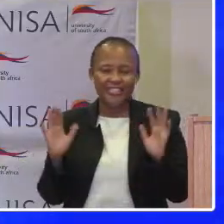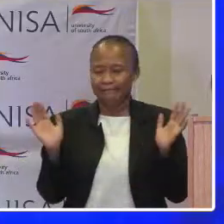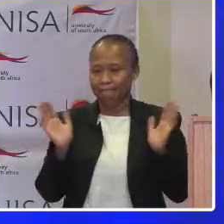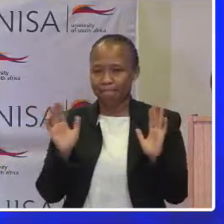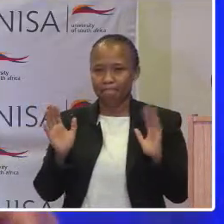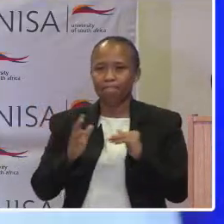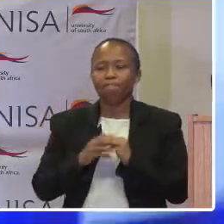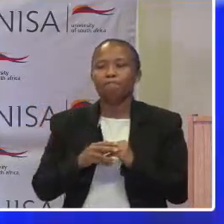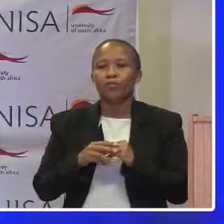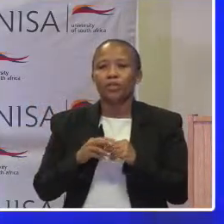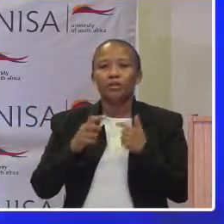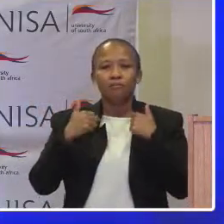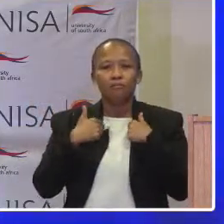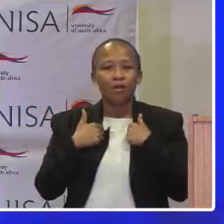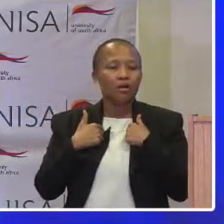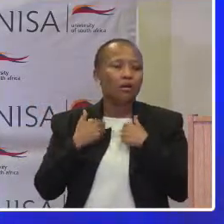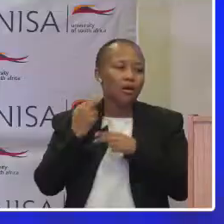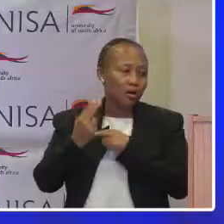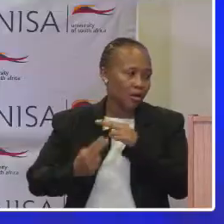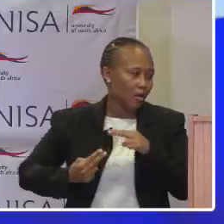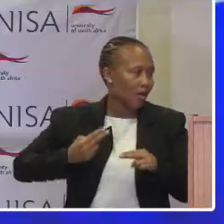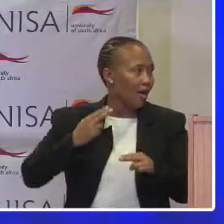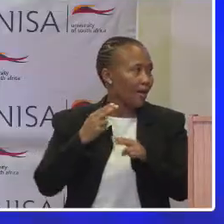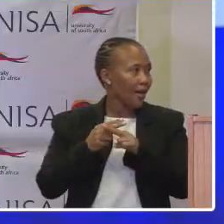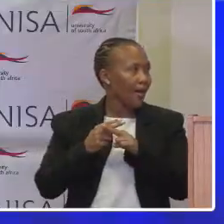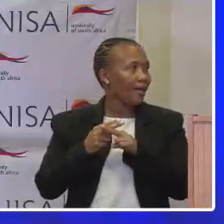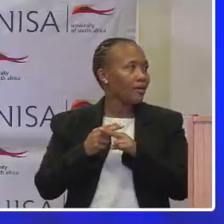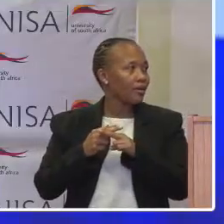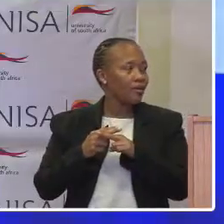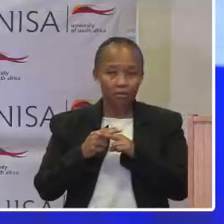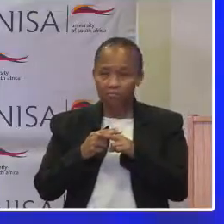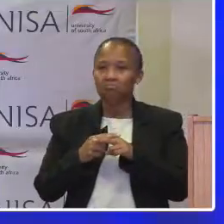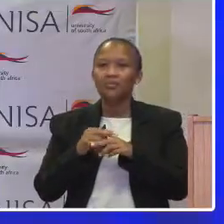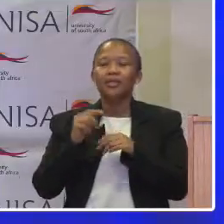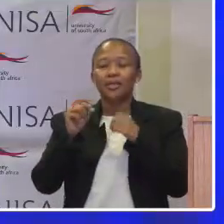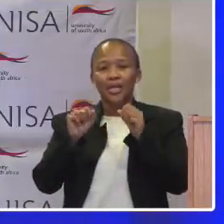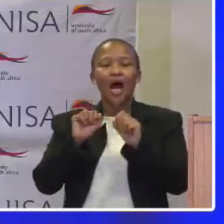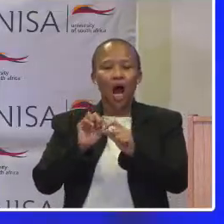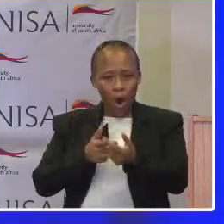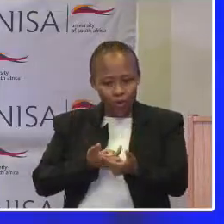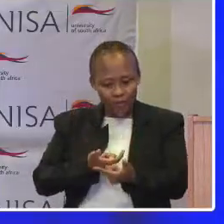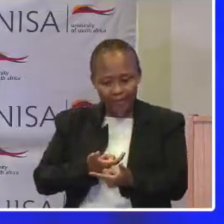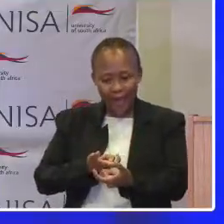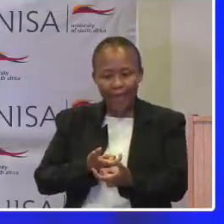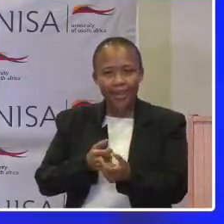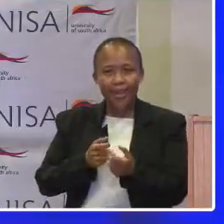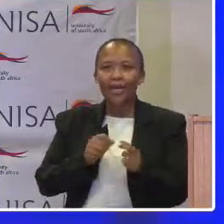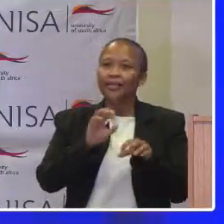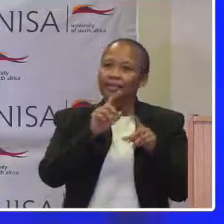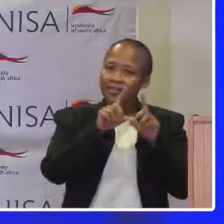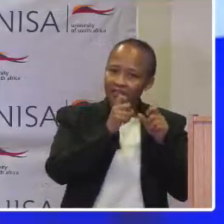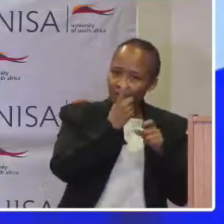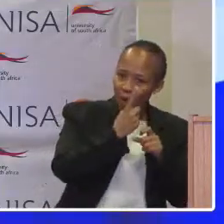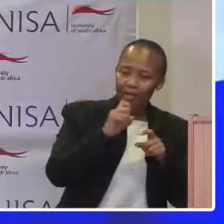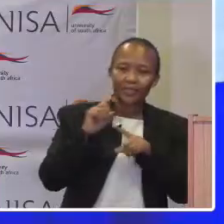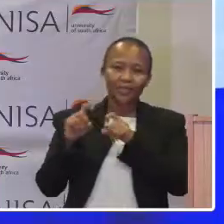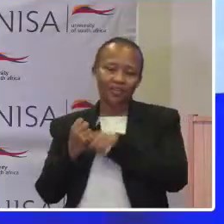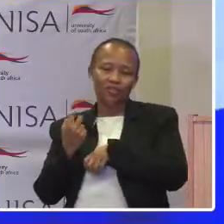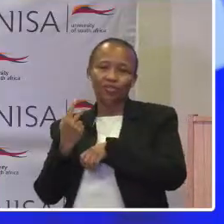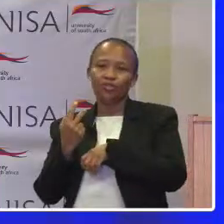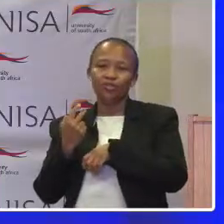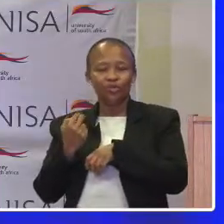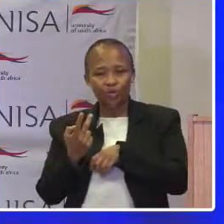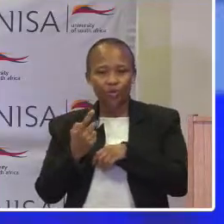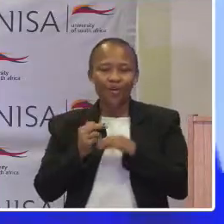let me do my reminder again. Our survey is still there, survey 1 and survey 2. Scan and fill it up, 8 minutes